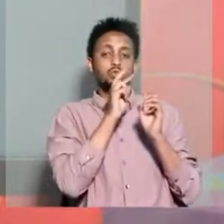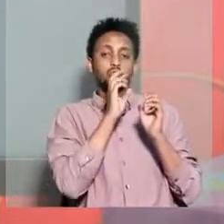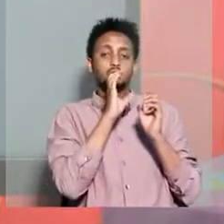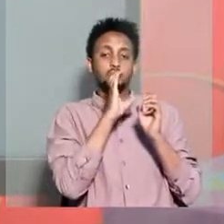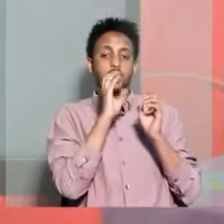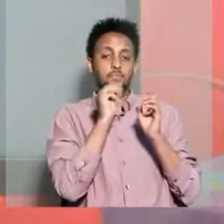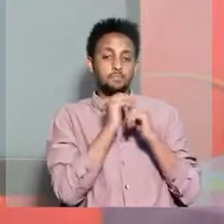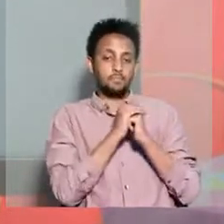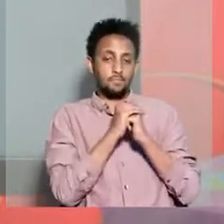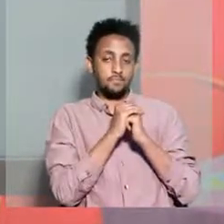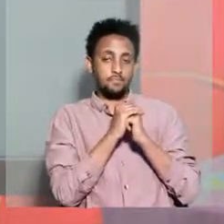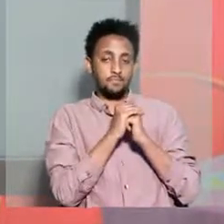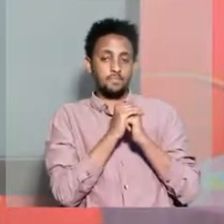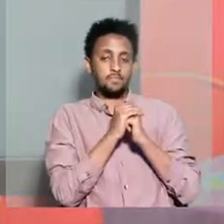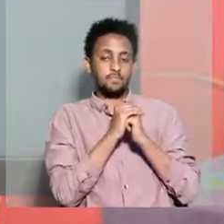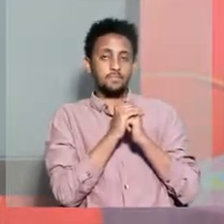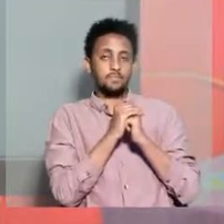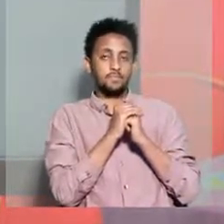2.2 centimeter.